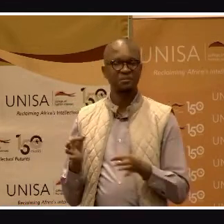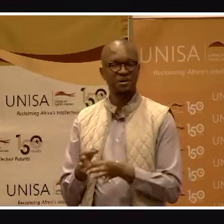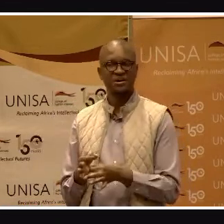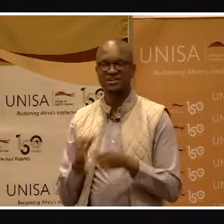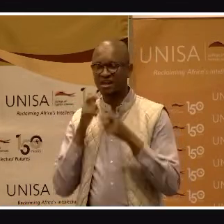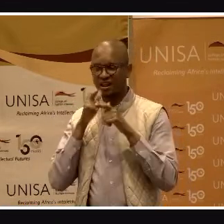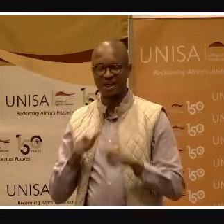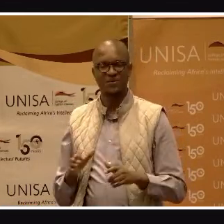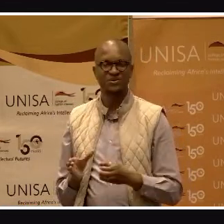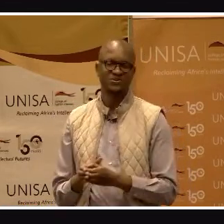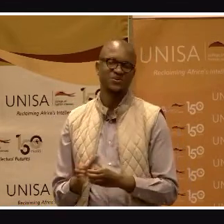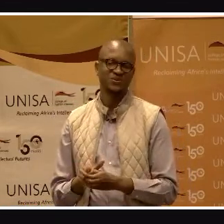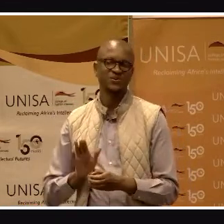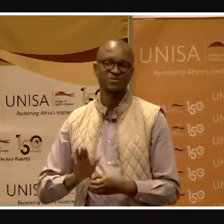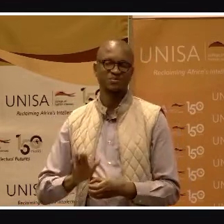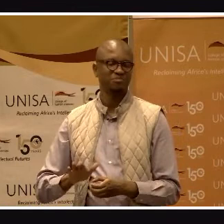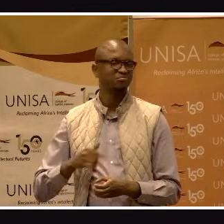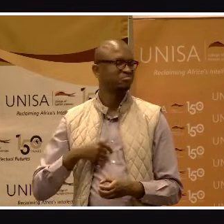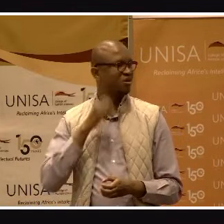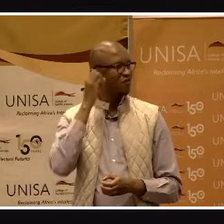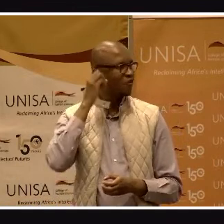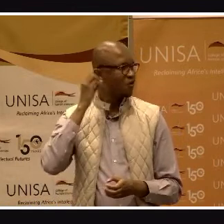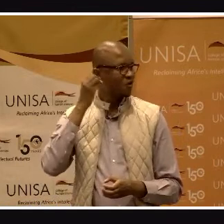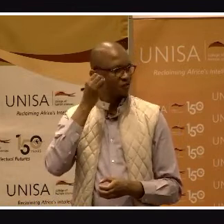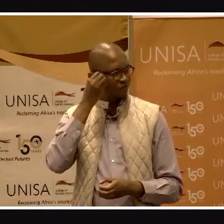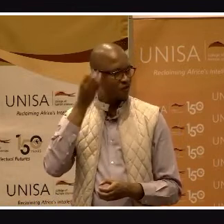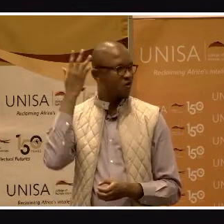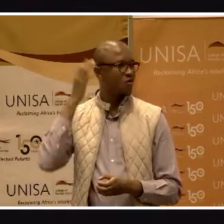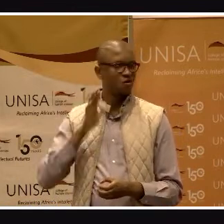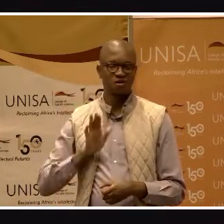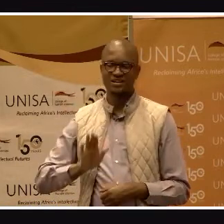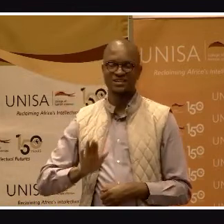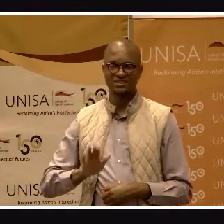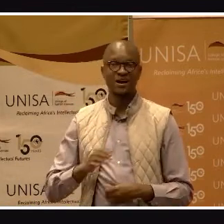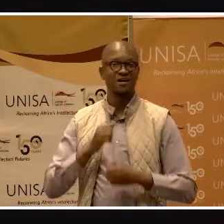forgot their own original languages. So